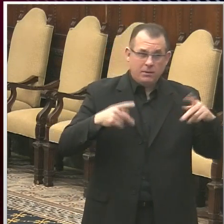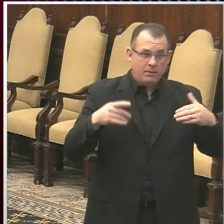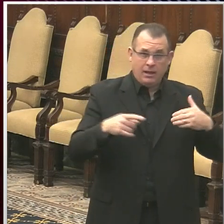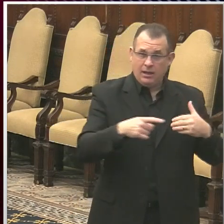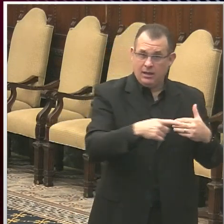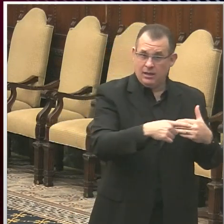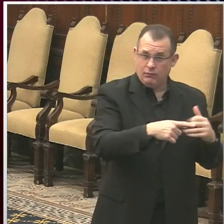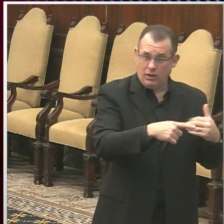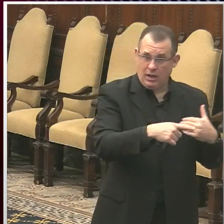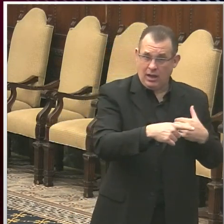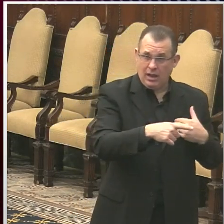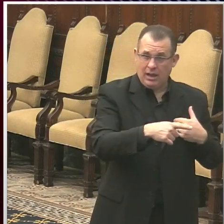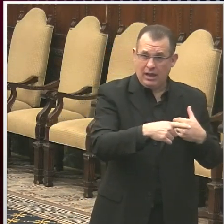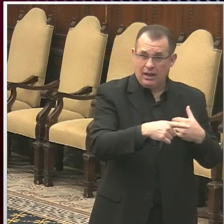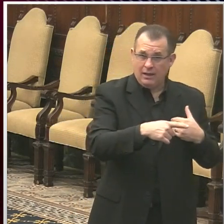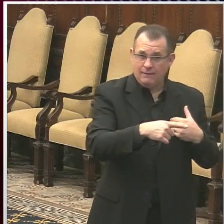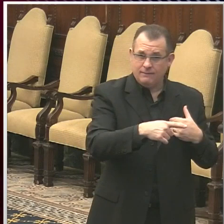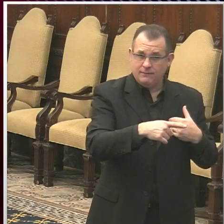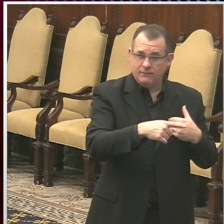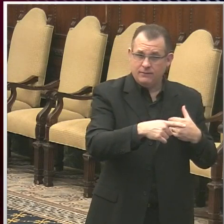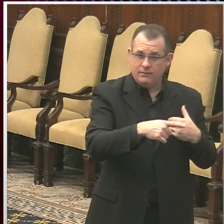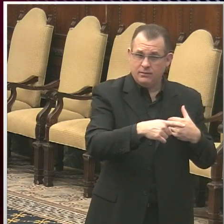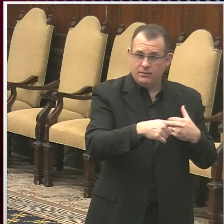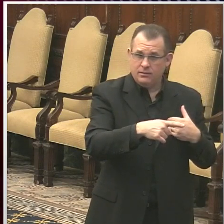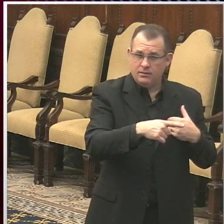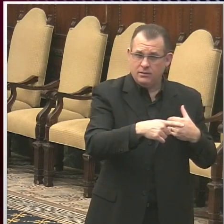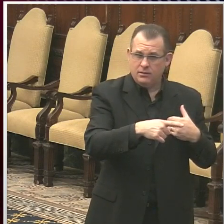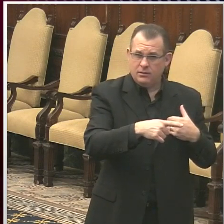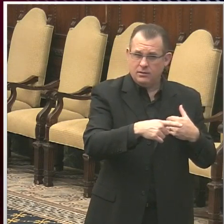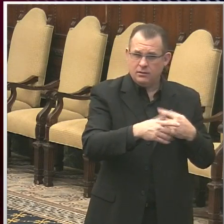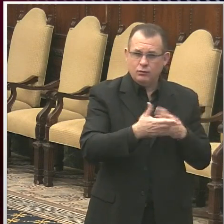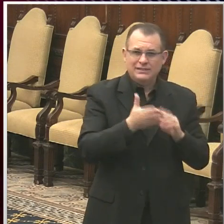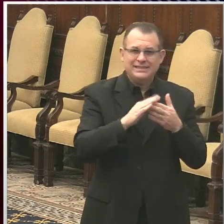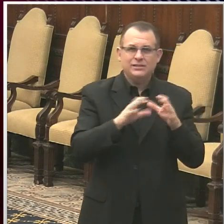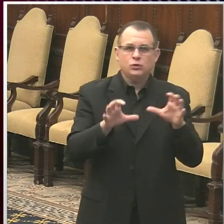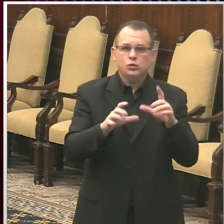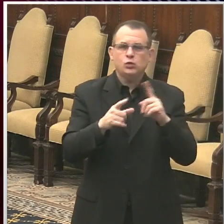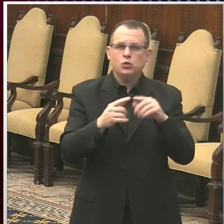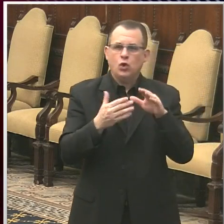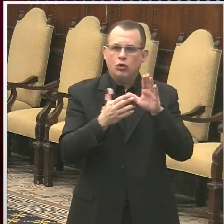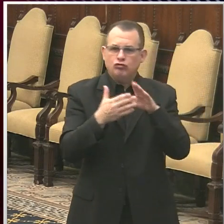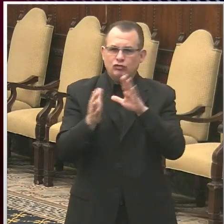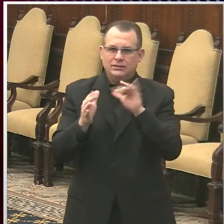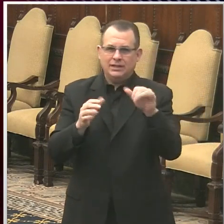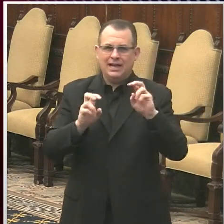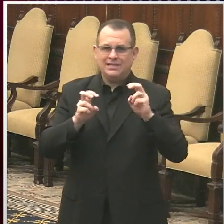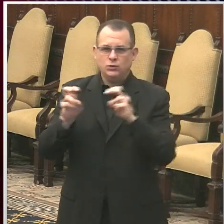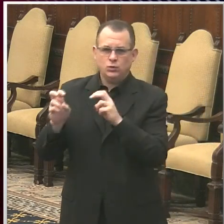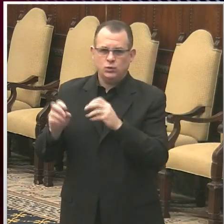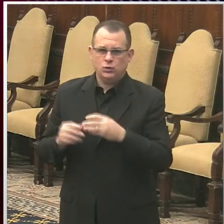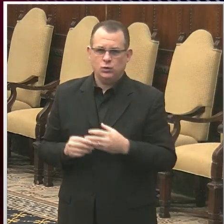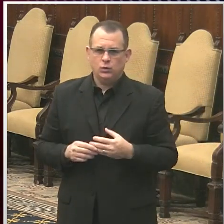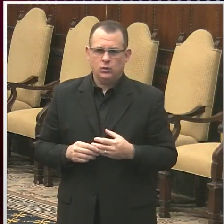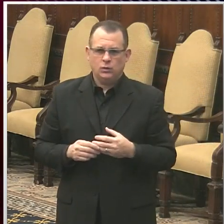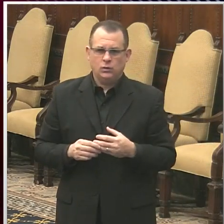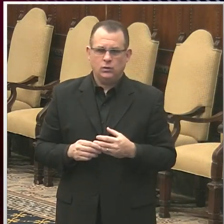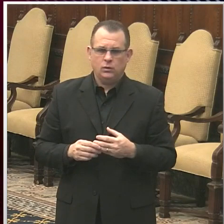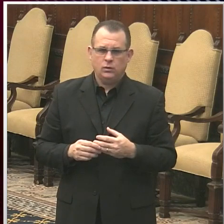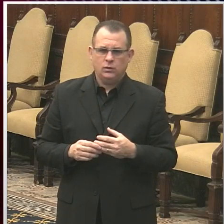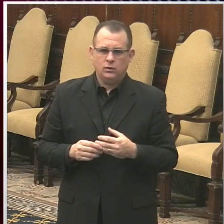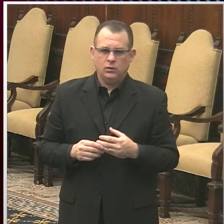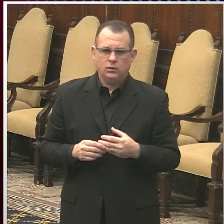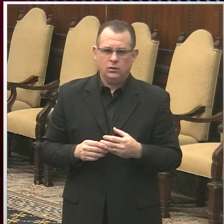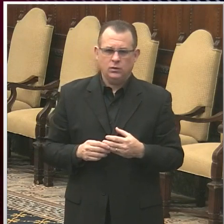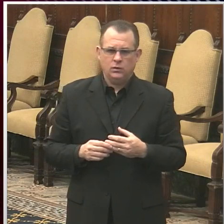coronavirus that have emerged, what specifically is the city doing to address that issue? Are there, did